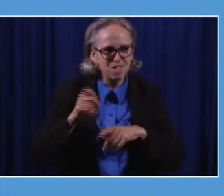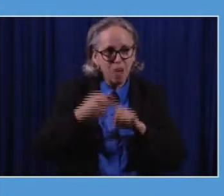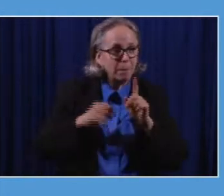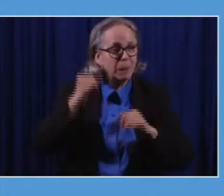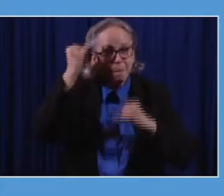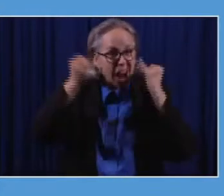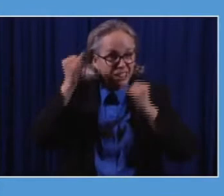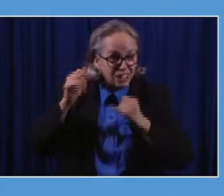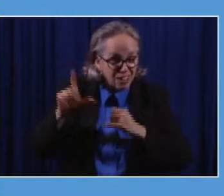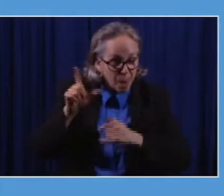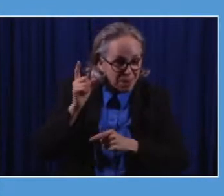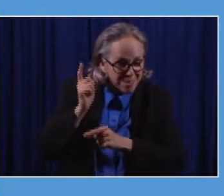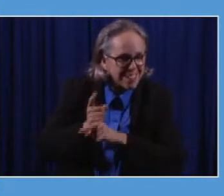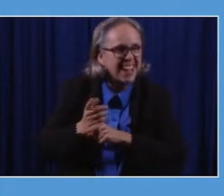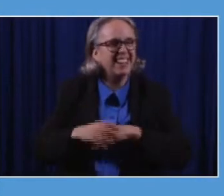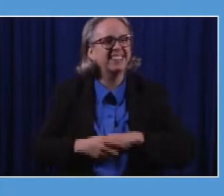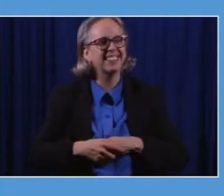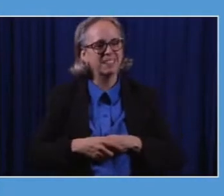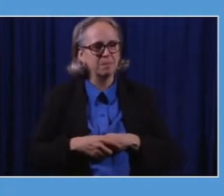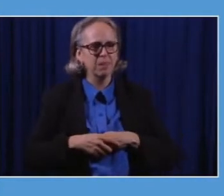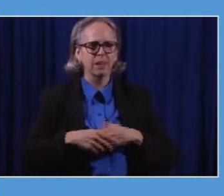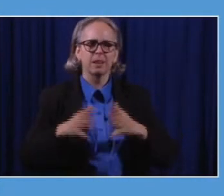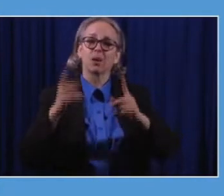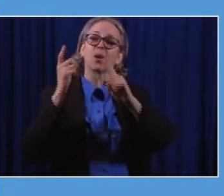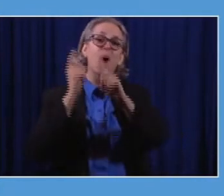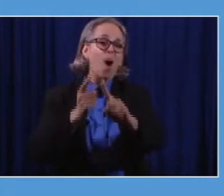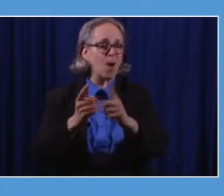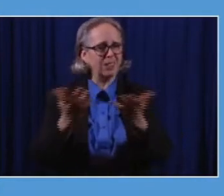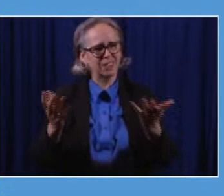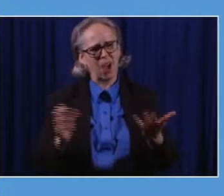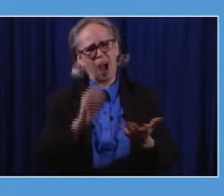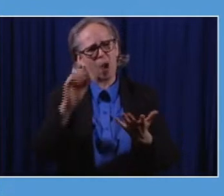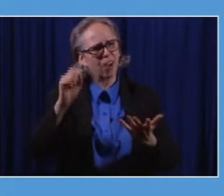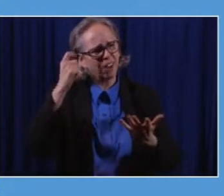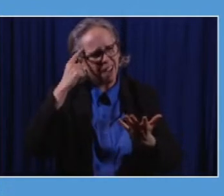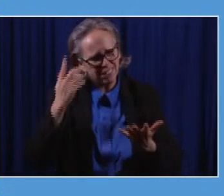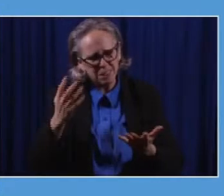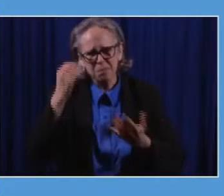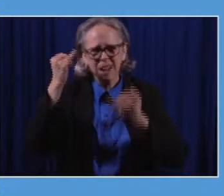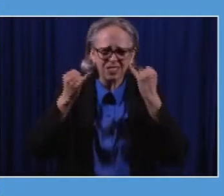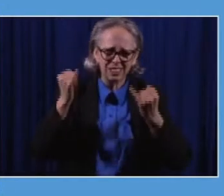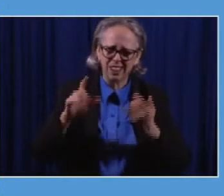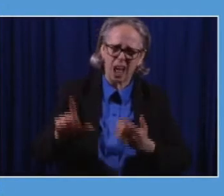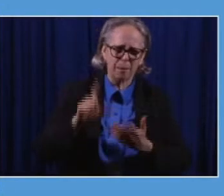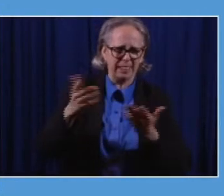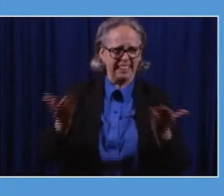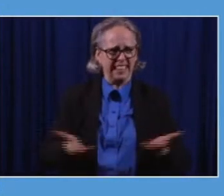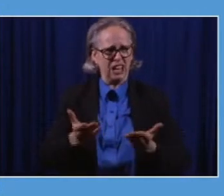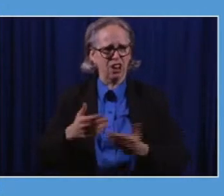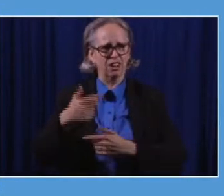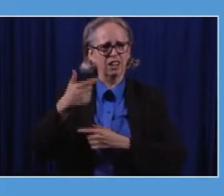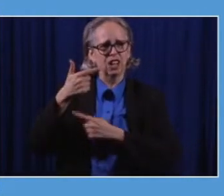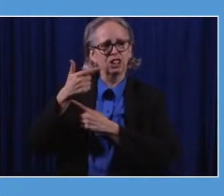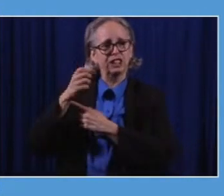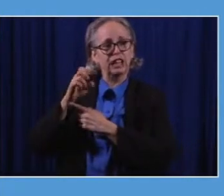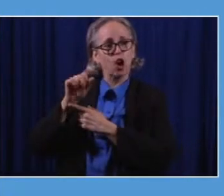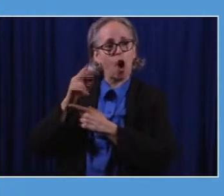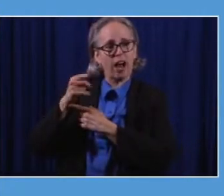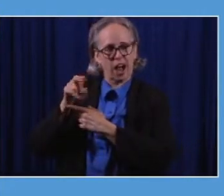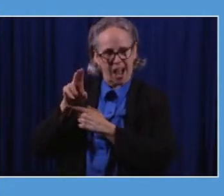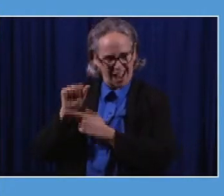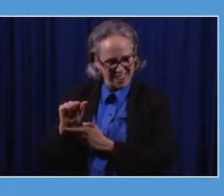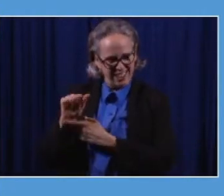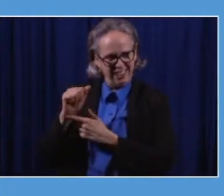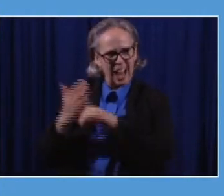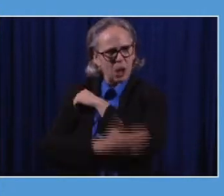Library. Our goal for the Ohio Governor's Imagination Library in Geauga County is to get as many families and community leaders involved as possible. We want